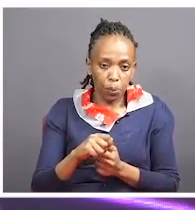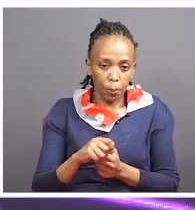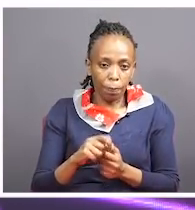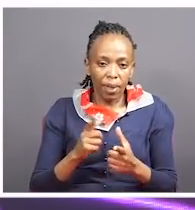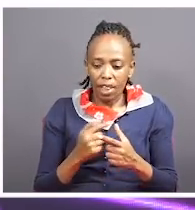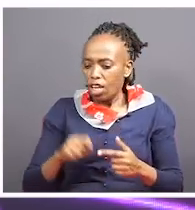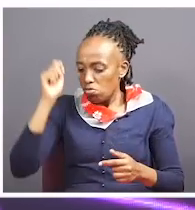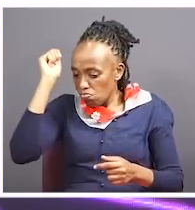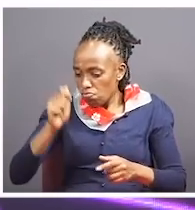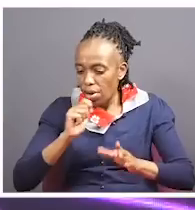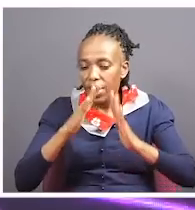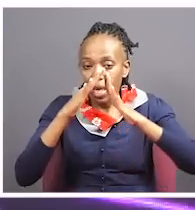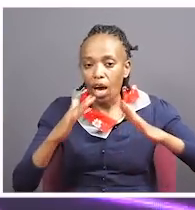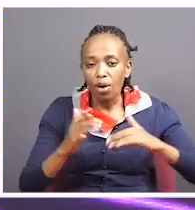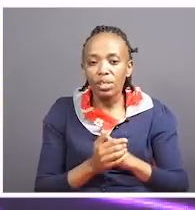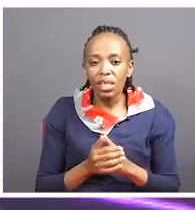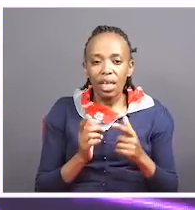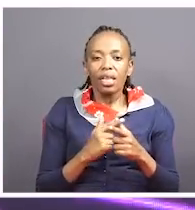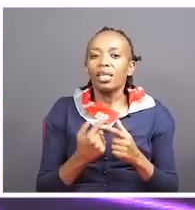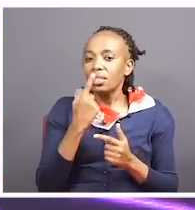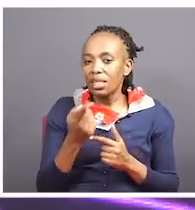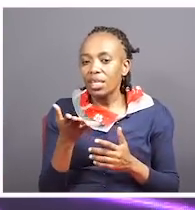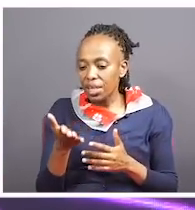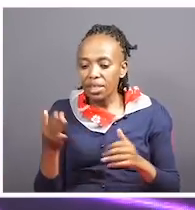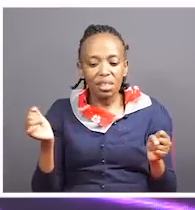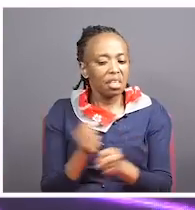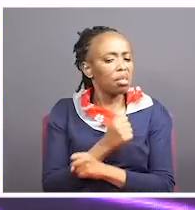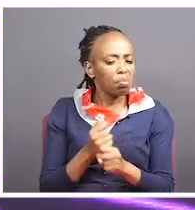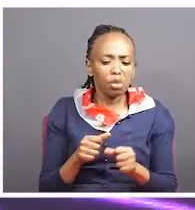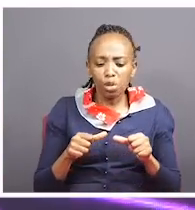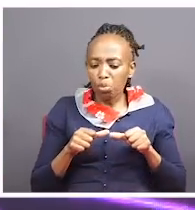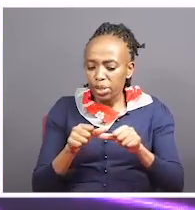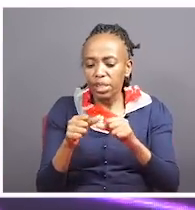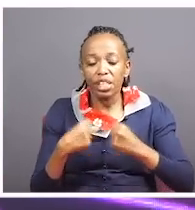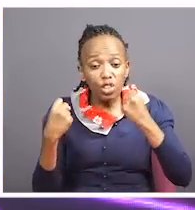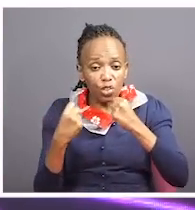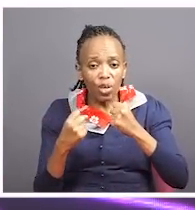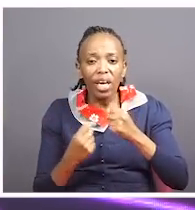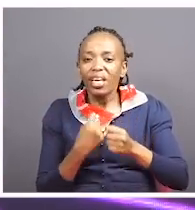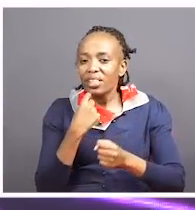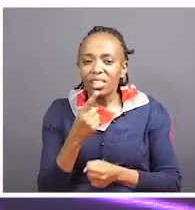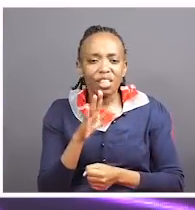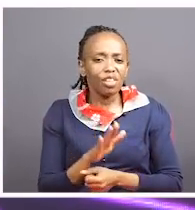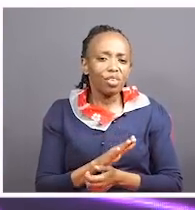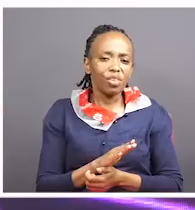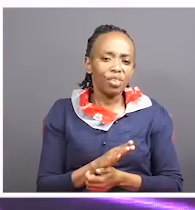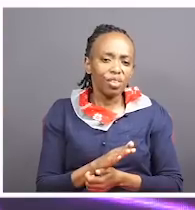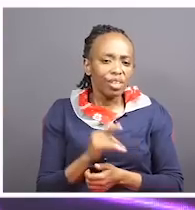and crush the whole thing. And he said, "This cannot stand." And I tell